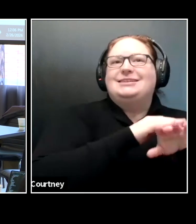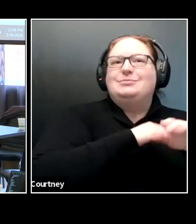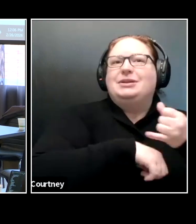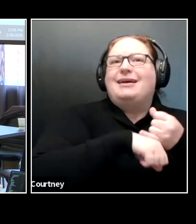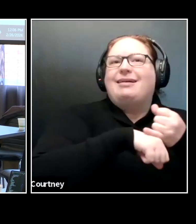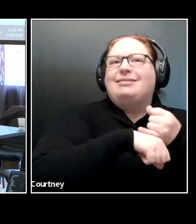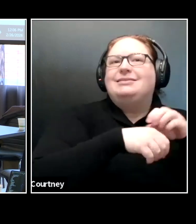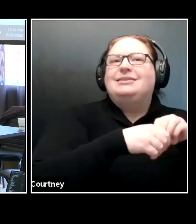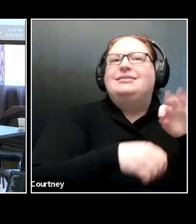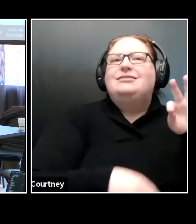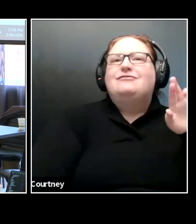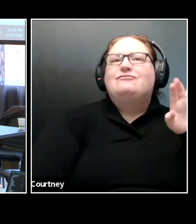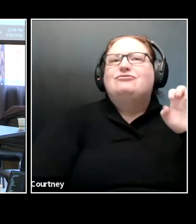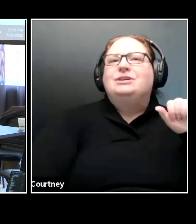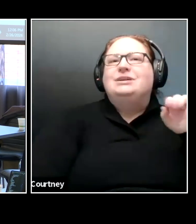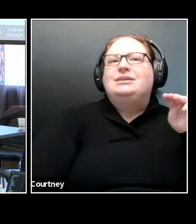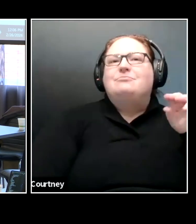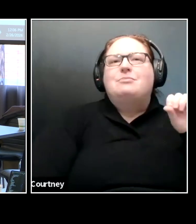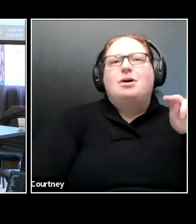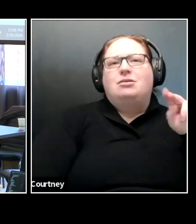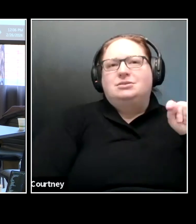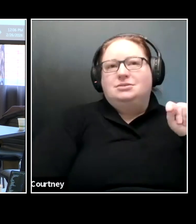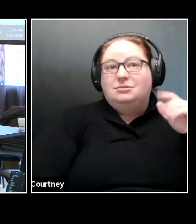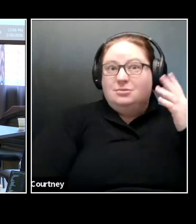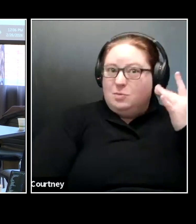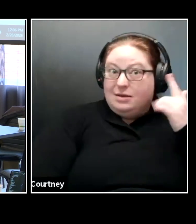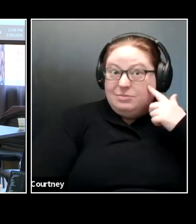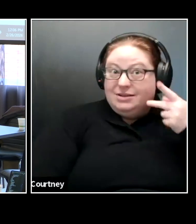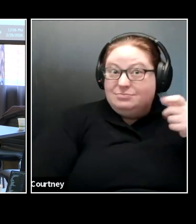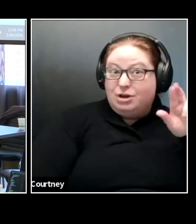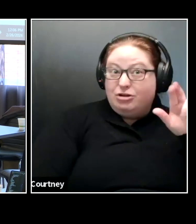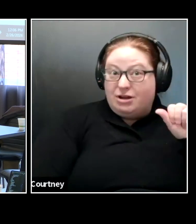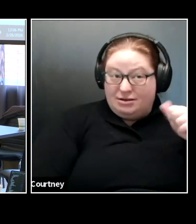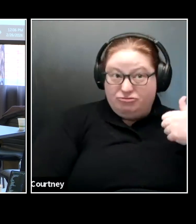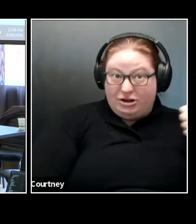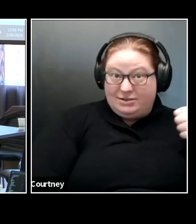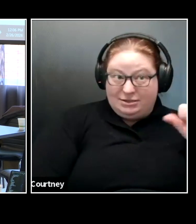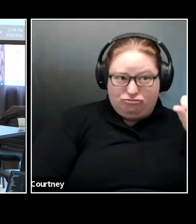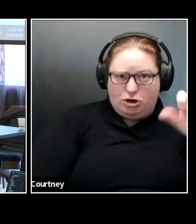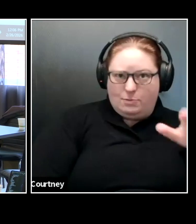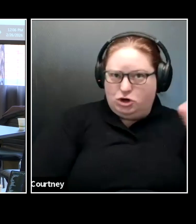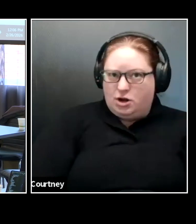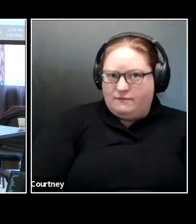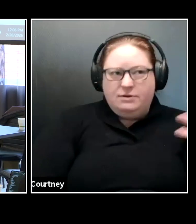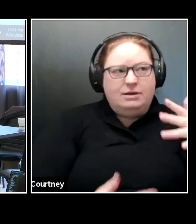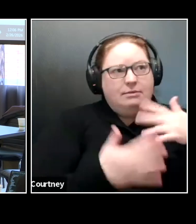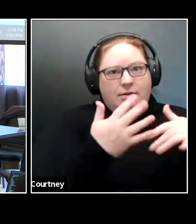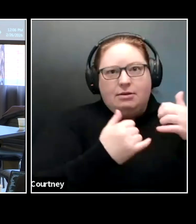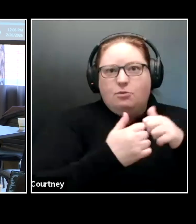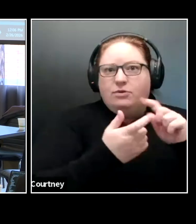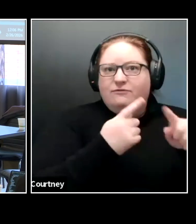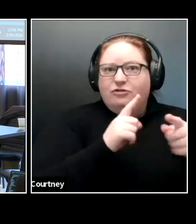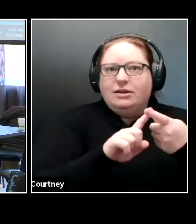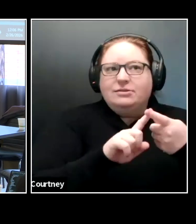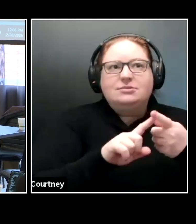Fremont. Why? Because paratransit dropped her off there. She was hanging out with friends, was unable to